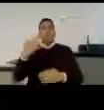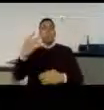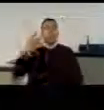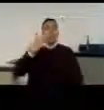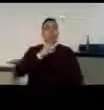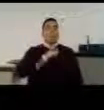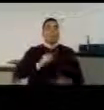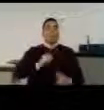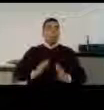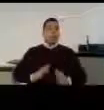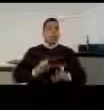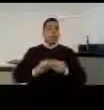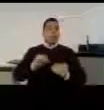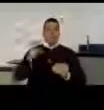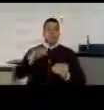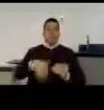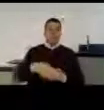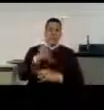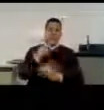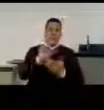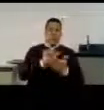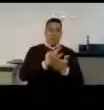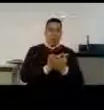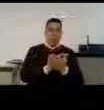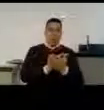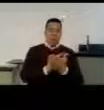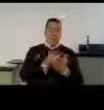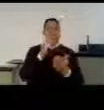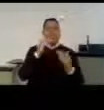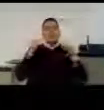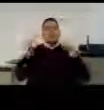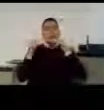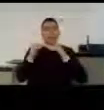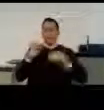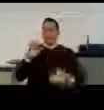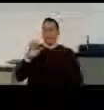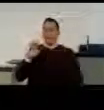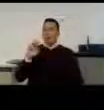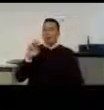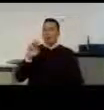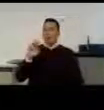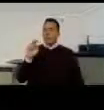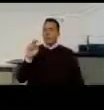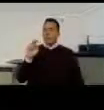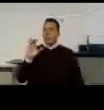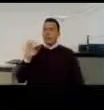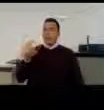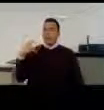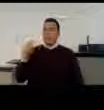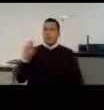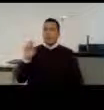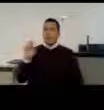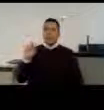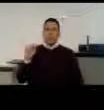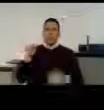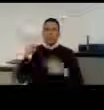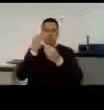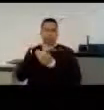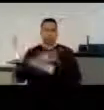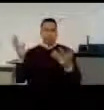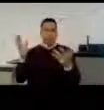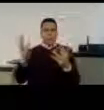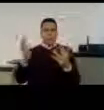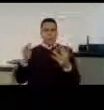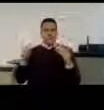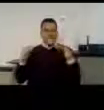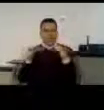bill the Emancipation Proclamation. It really is something that has changed our nation. And that's why I wanted to point out to you,